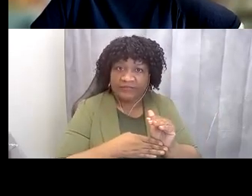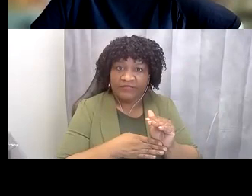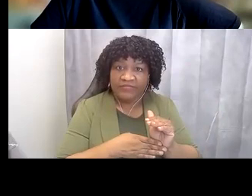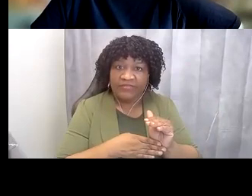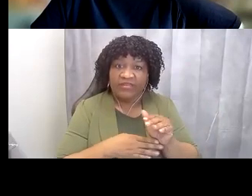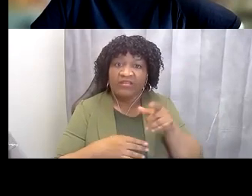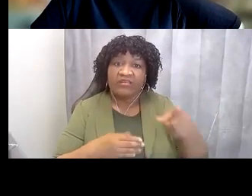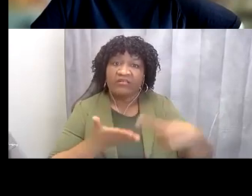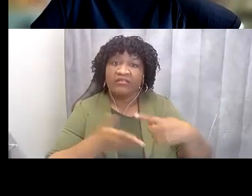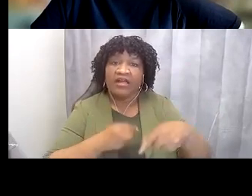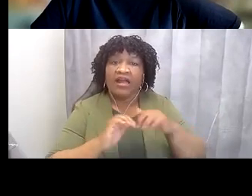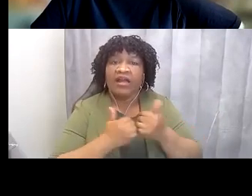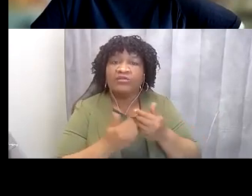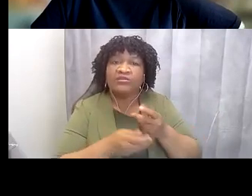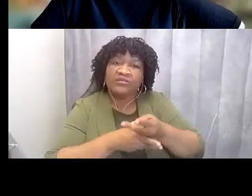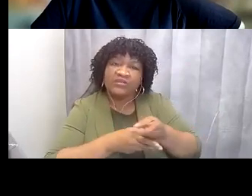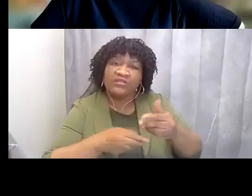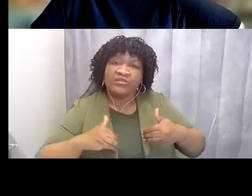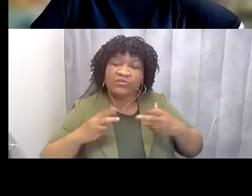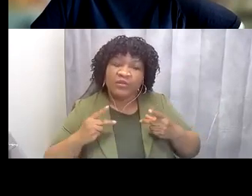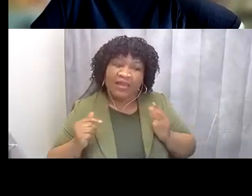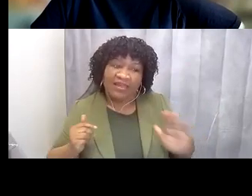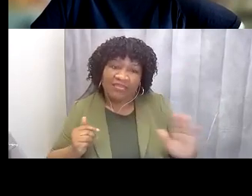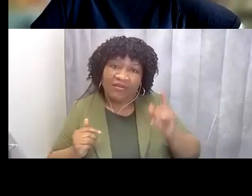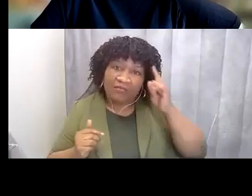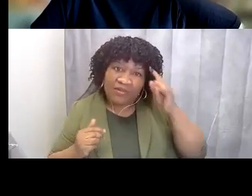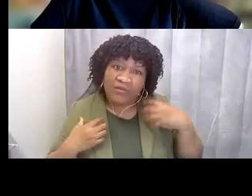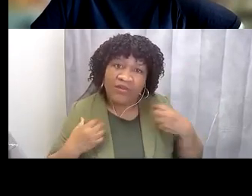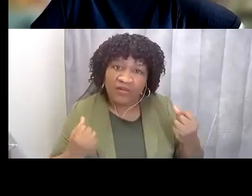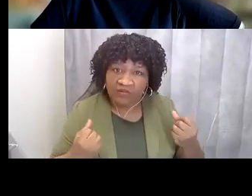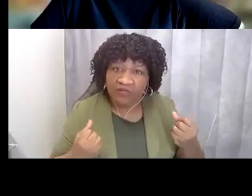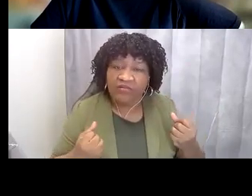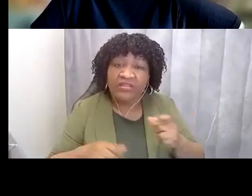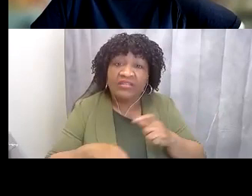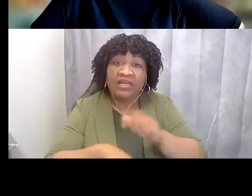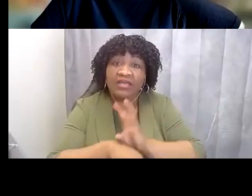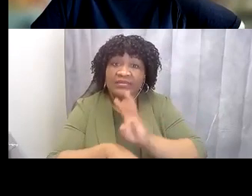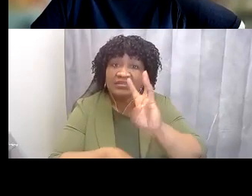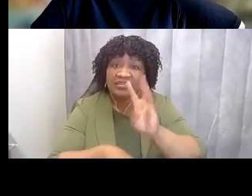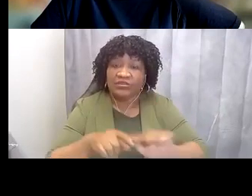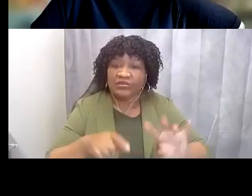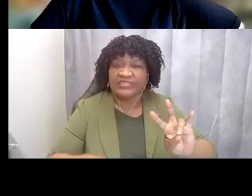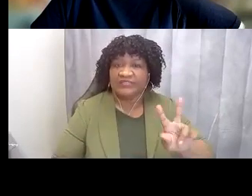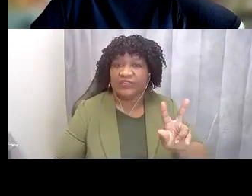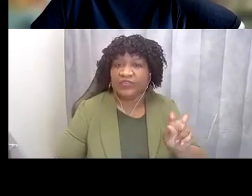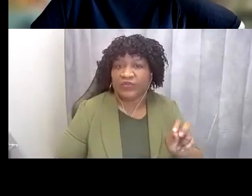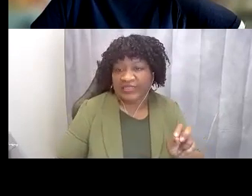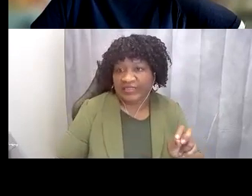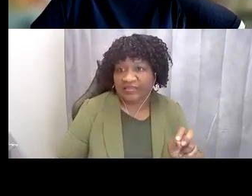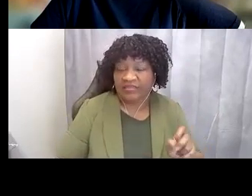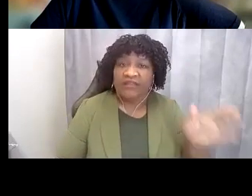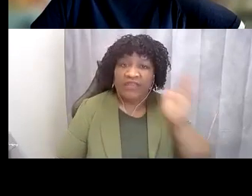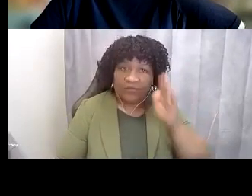that is about caring for youth and their mental health from 6 o'clock to 7:30, and they're going to